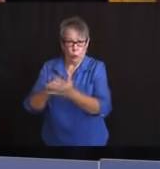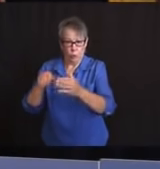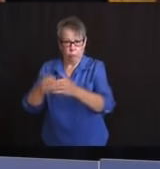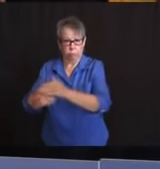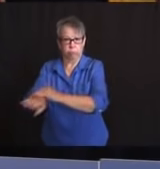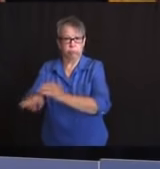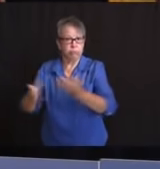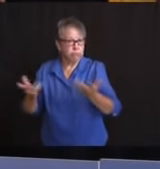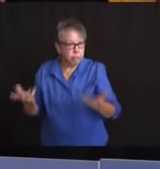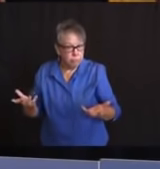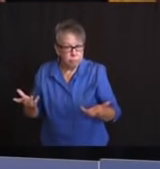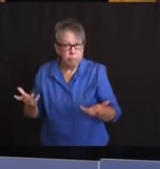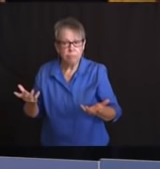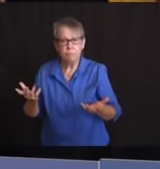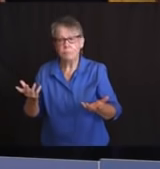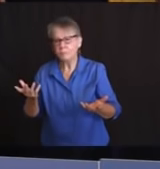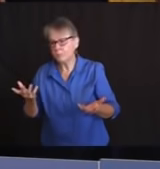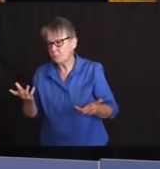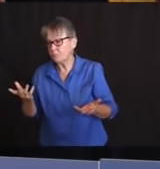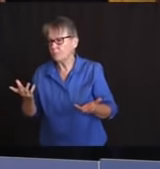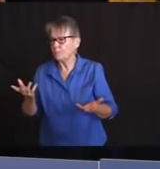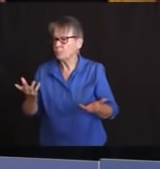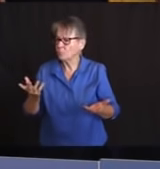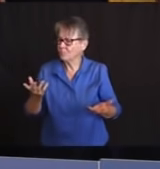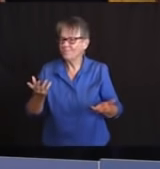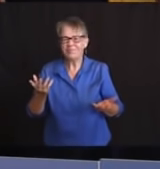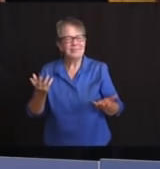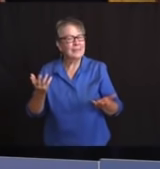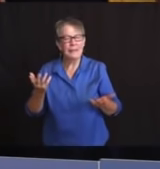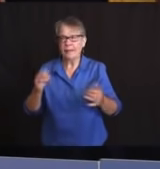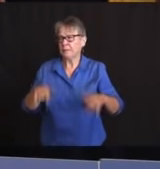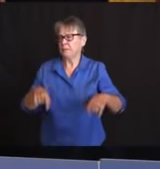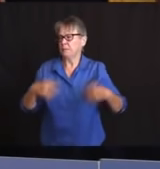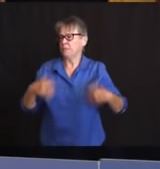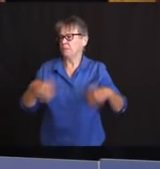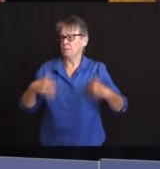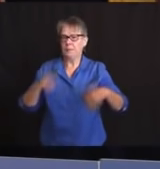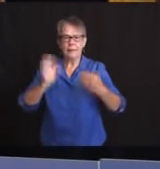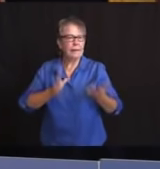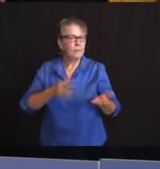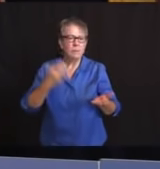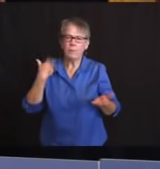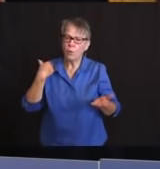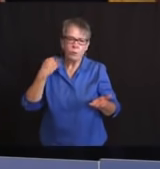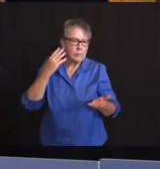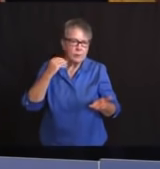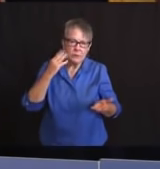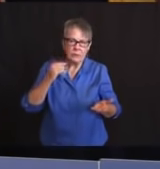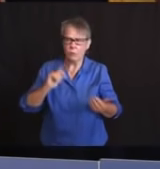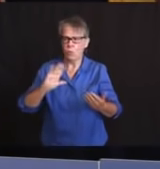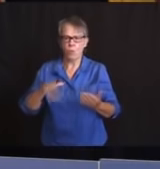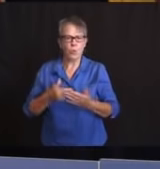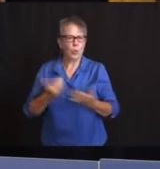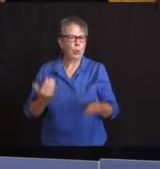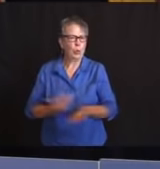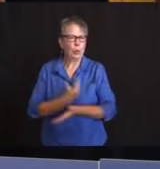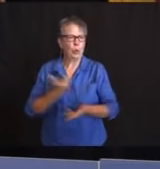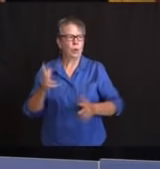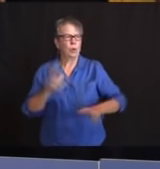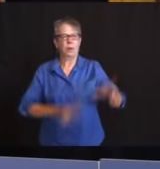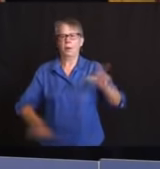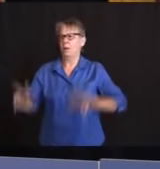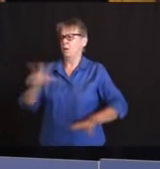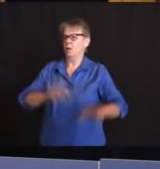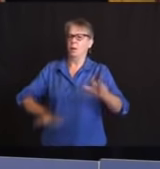comes to education, our foundation is strong. I want to thank the governor and all of those involved in the school community at the local